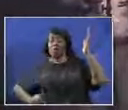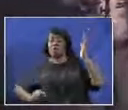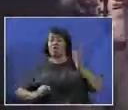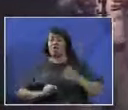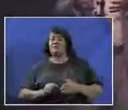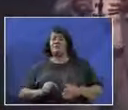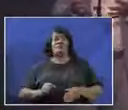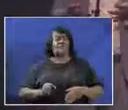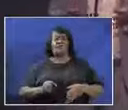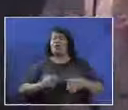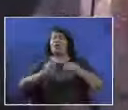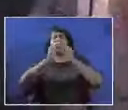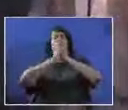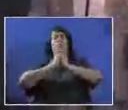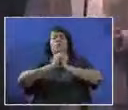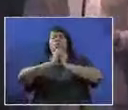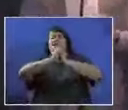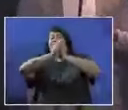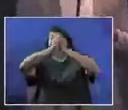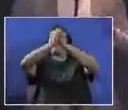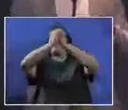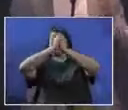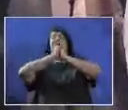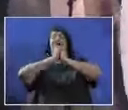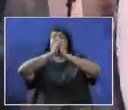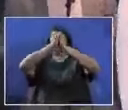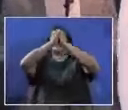we come to